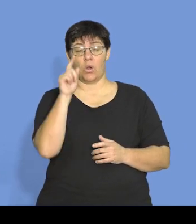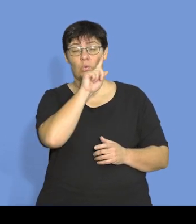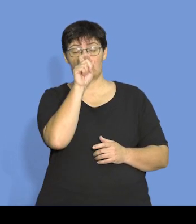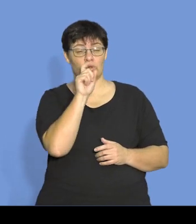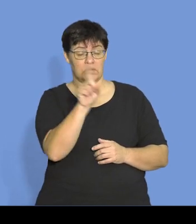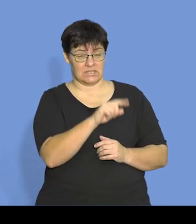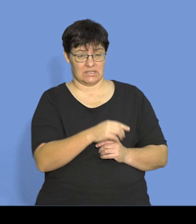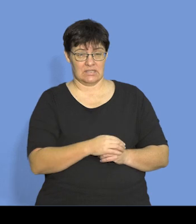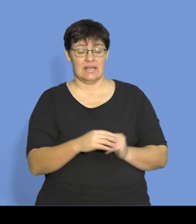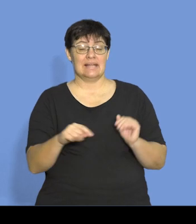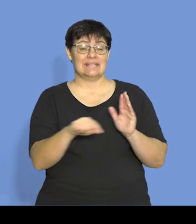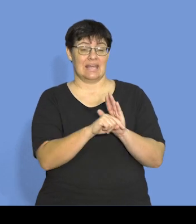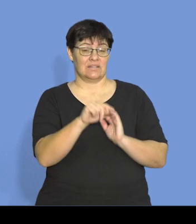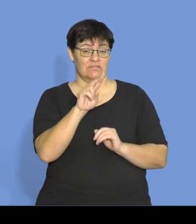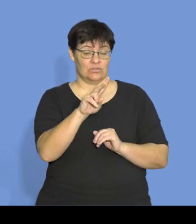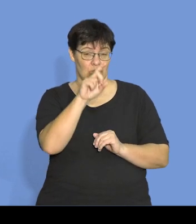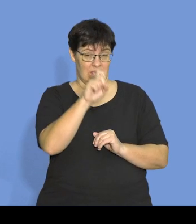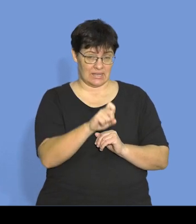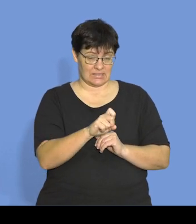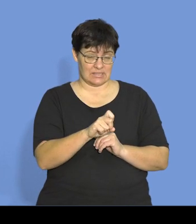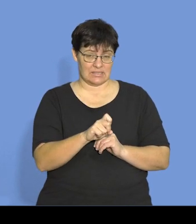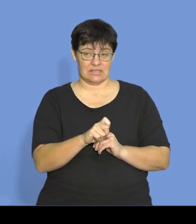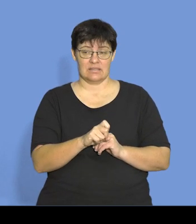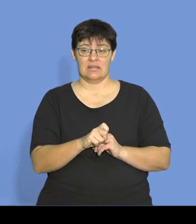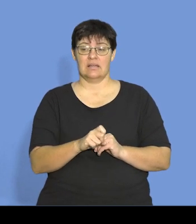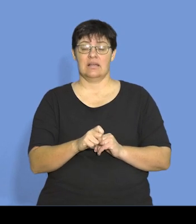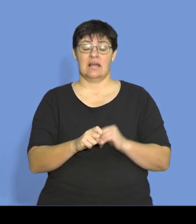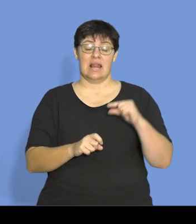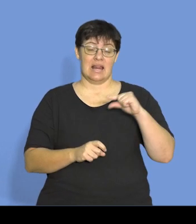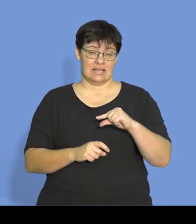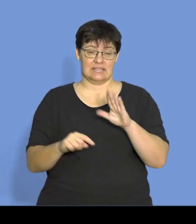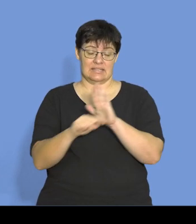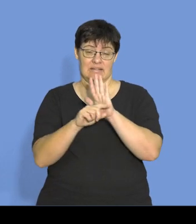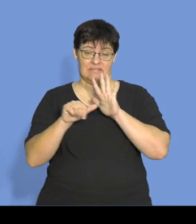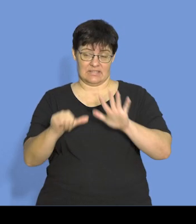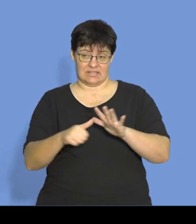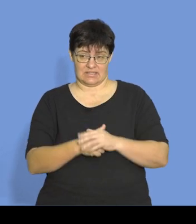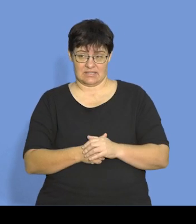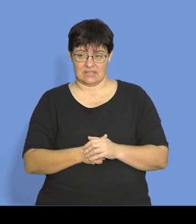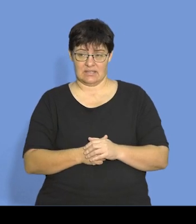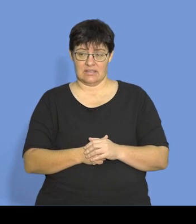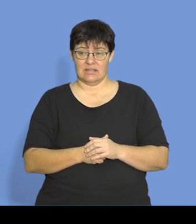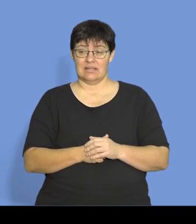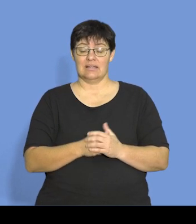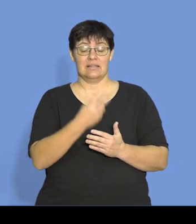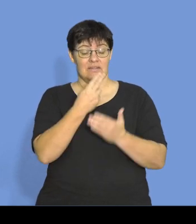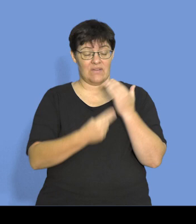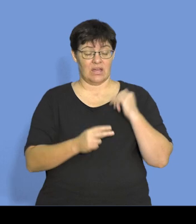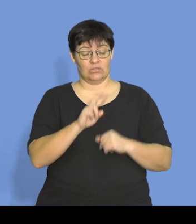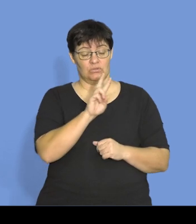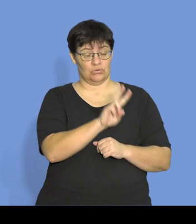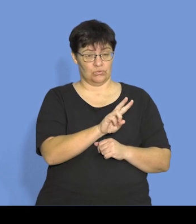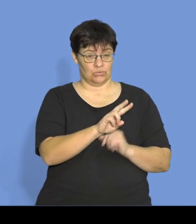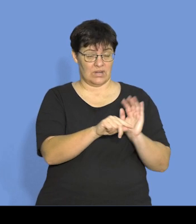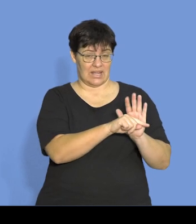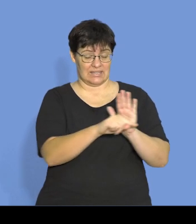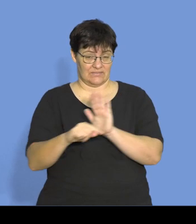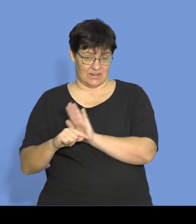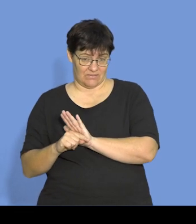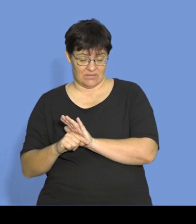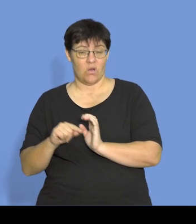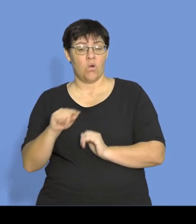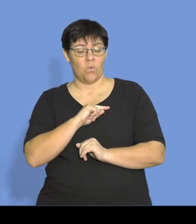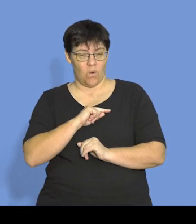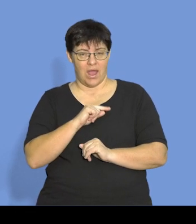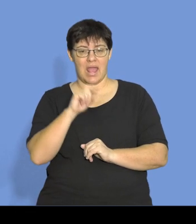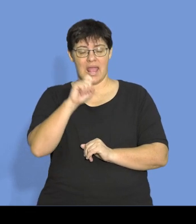question, remember, was -2x less than -6. I must divide both sides by -2